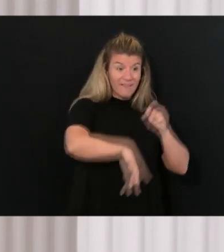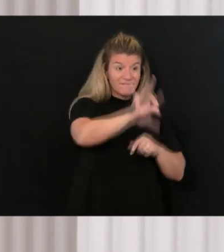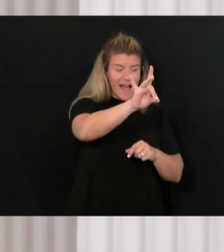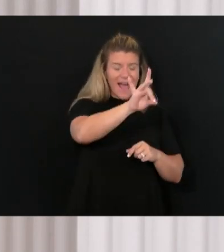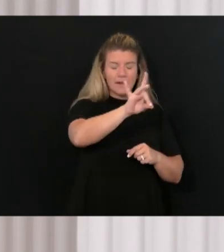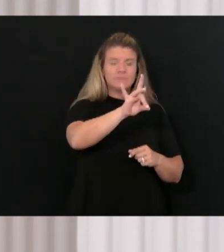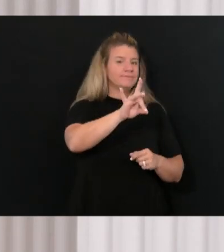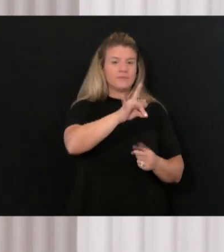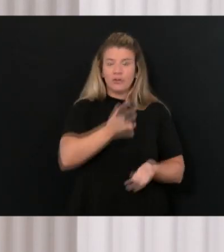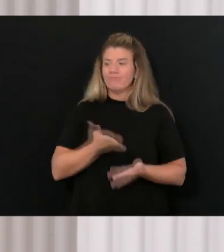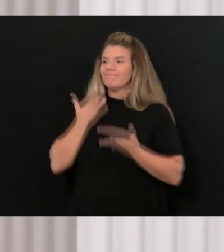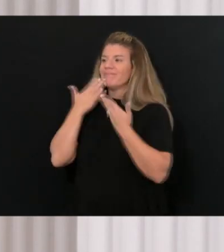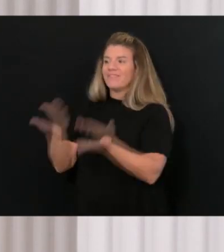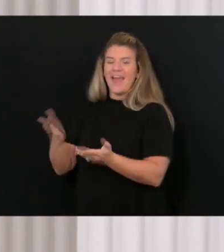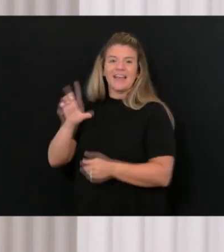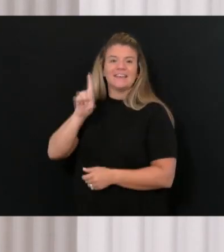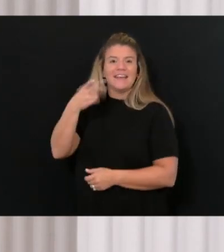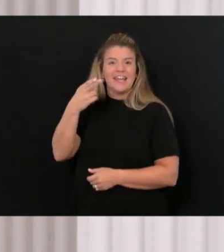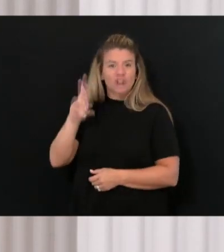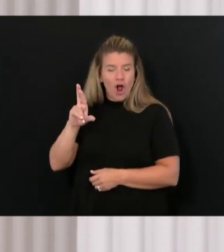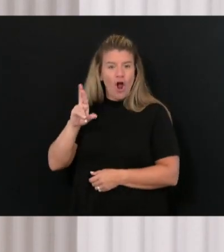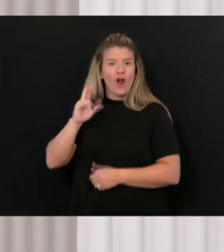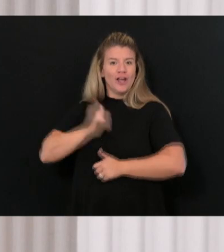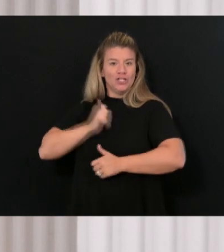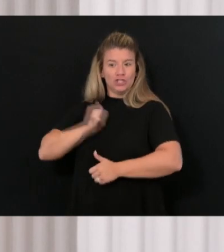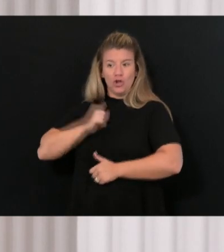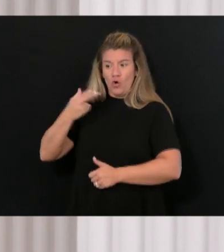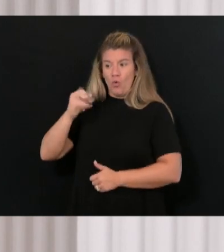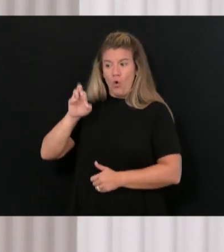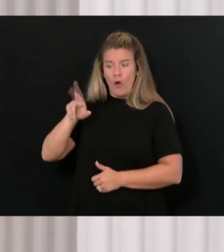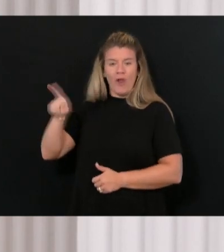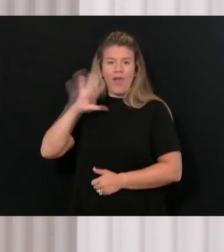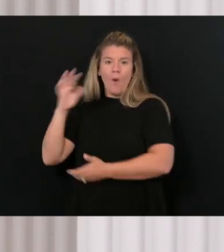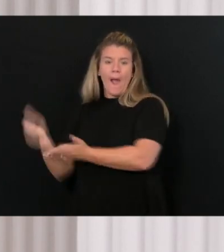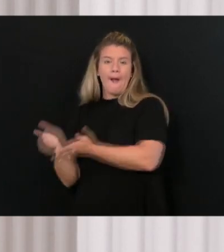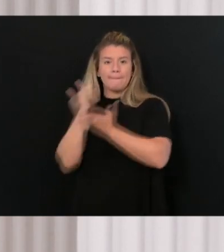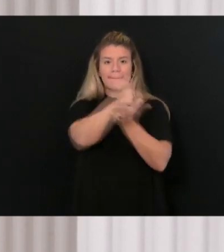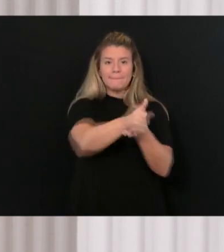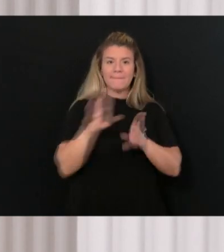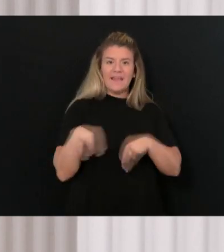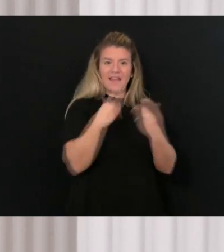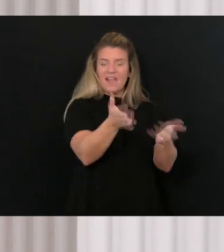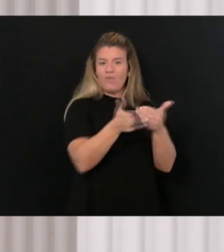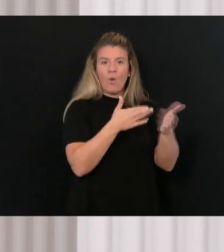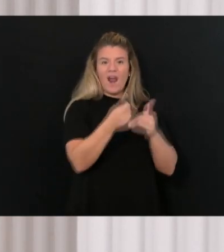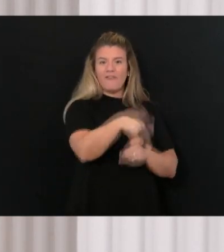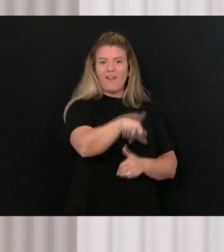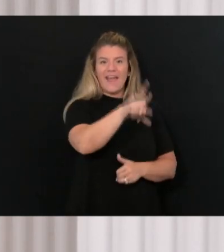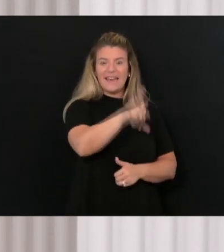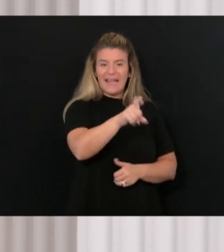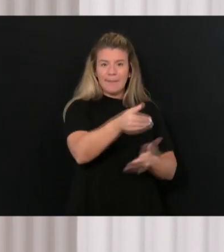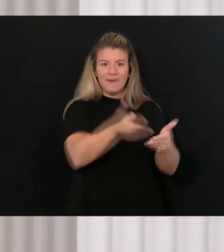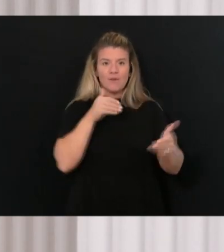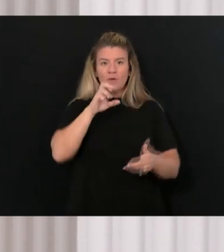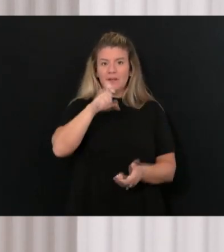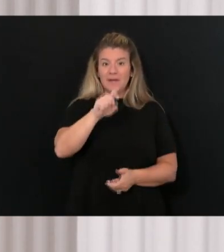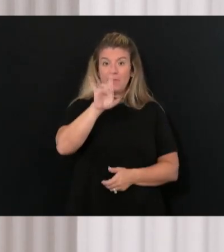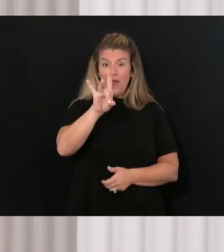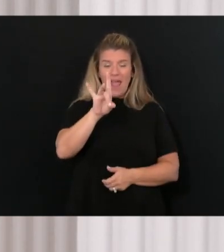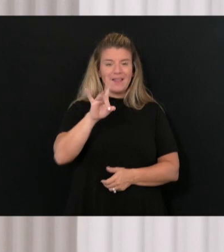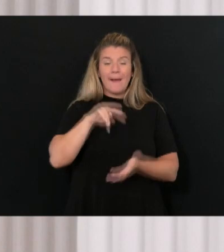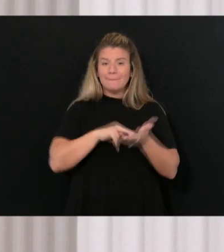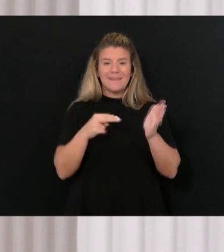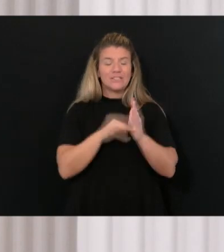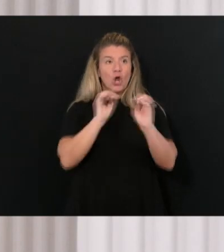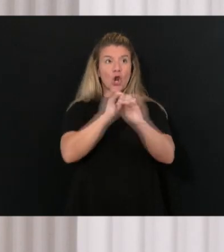They have stepped up. They're going to help us fill that gap prior to September 8th, and that way there are no excuses. We all are going to be